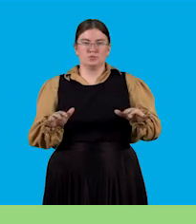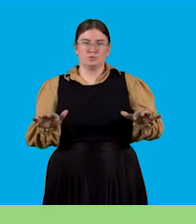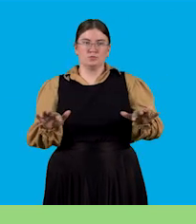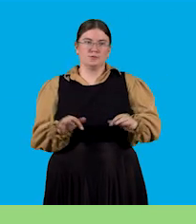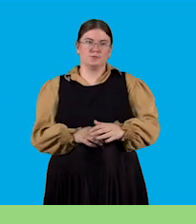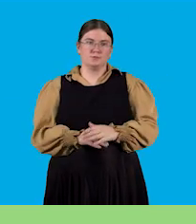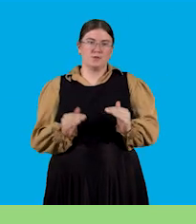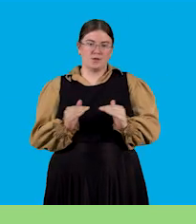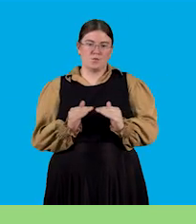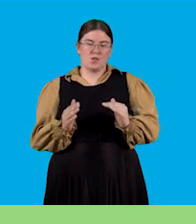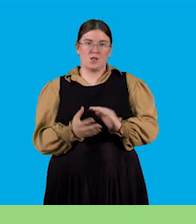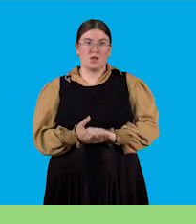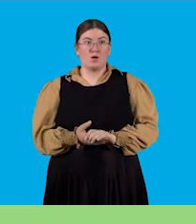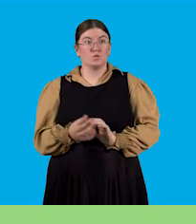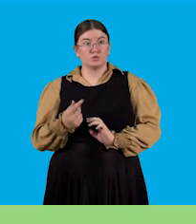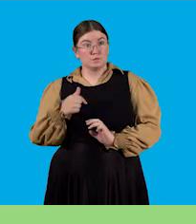low concentration.